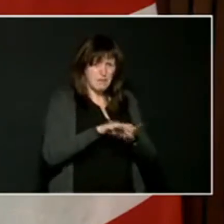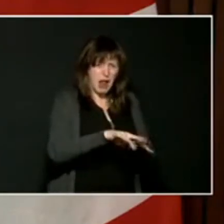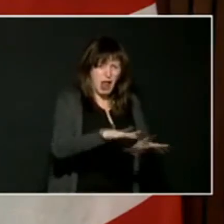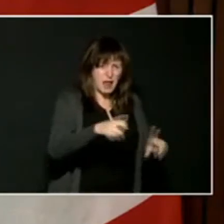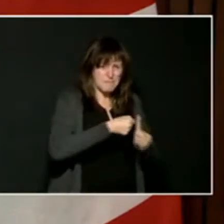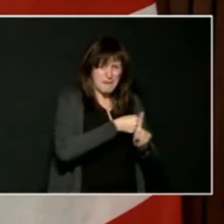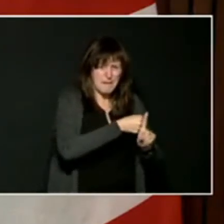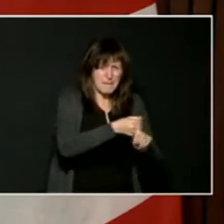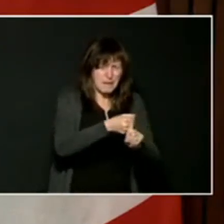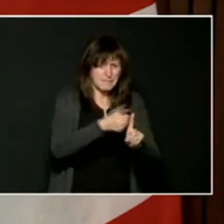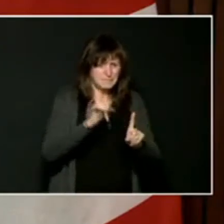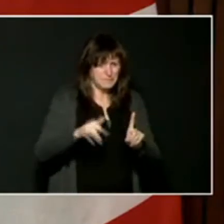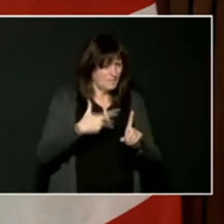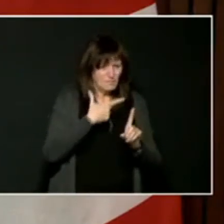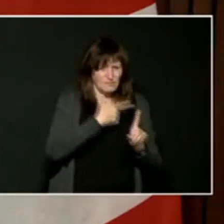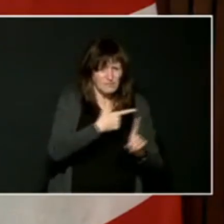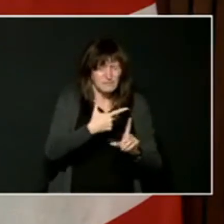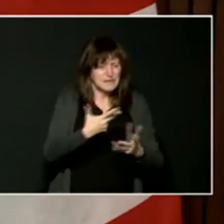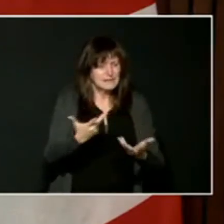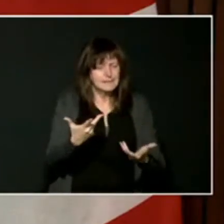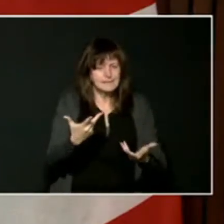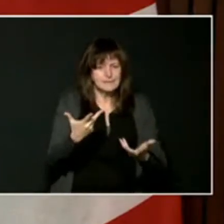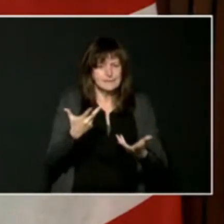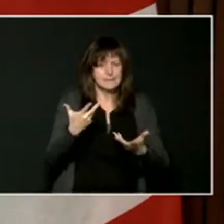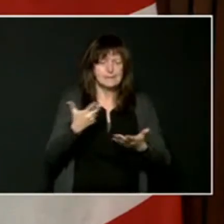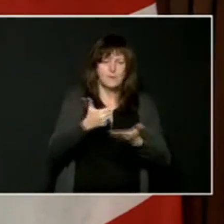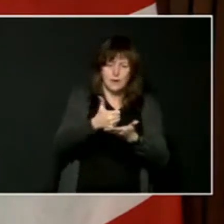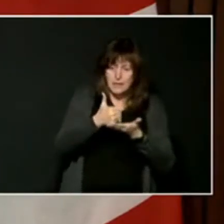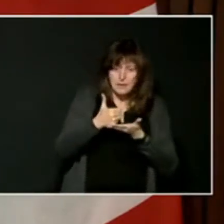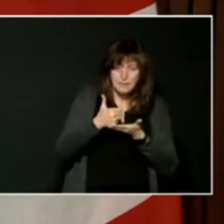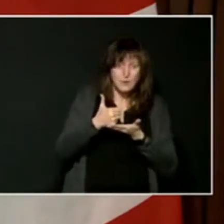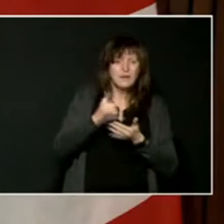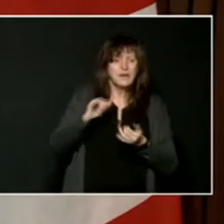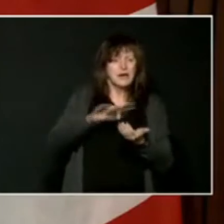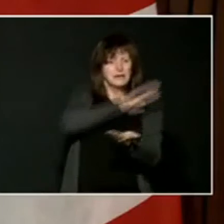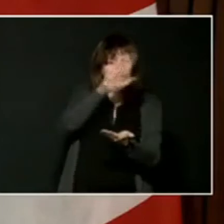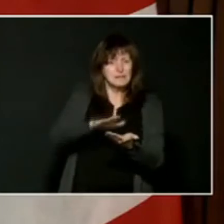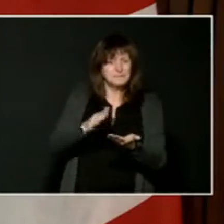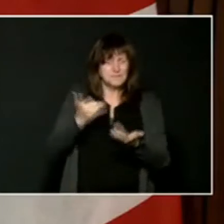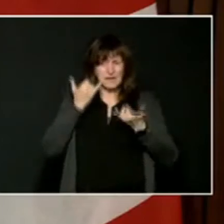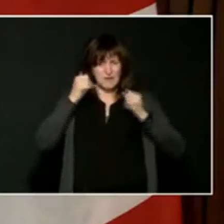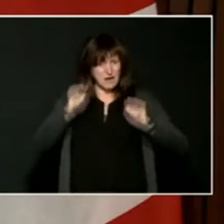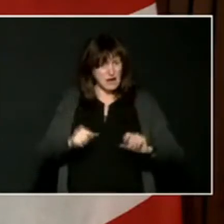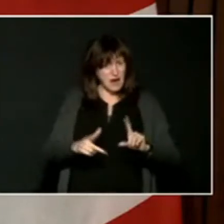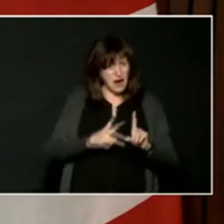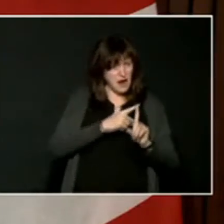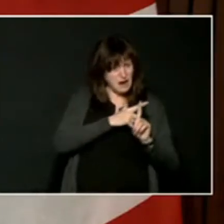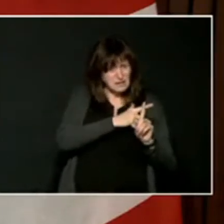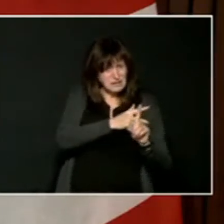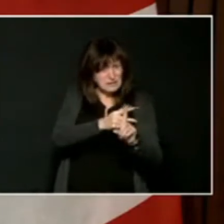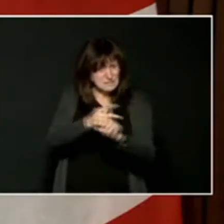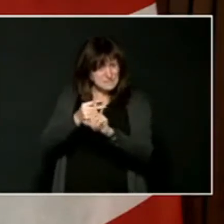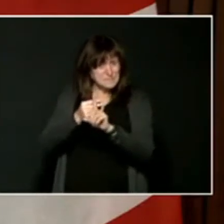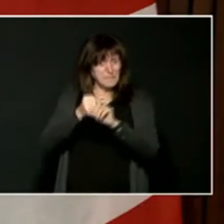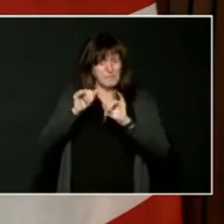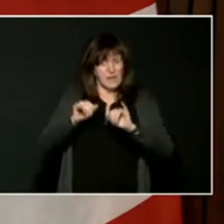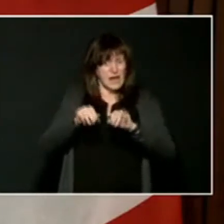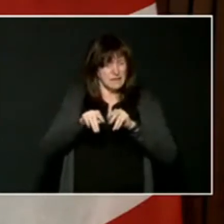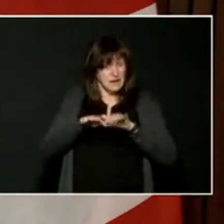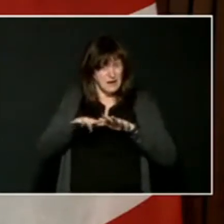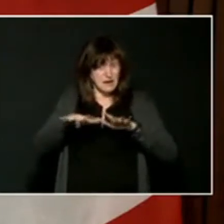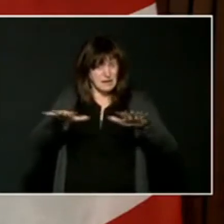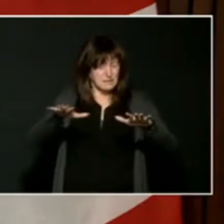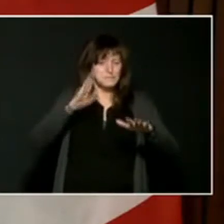focus is a complex endeavor, but if we're able to pull it off, we will actually have a substantial impact on the number of cases and the eventual